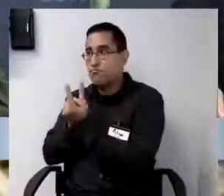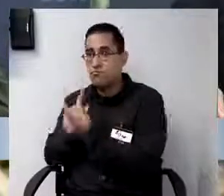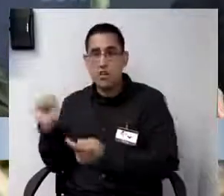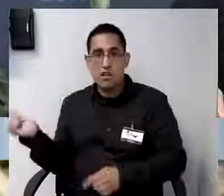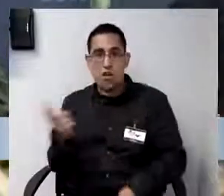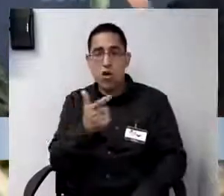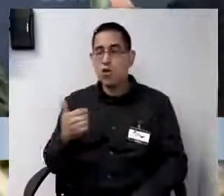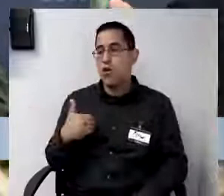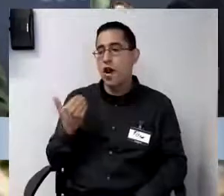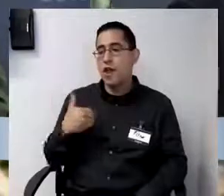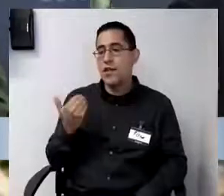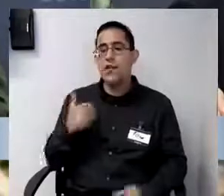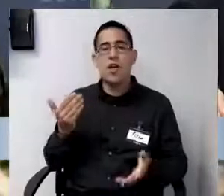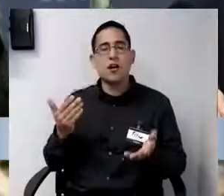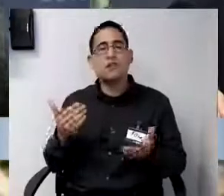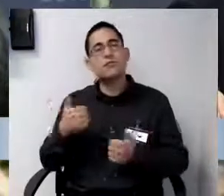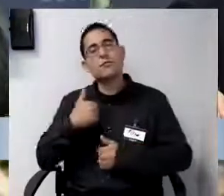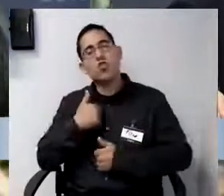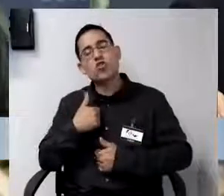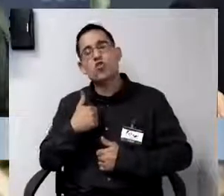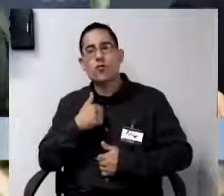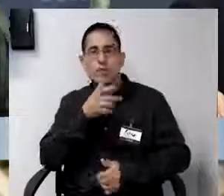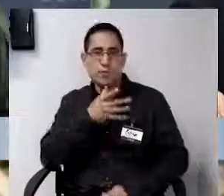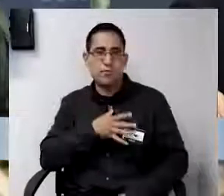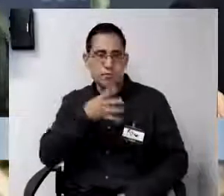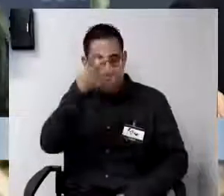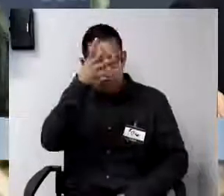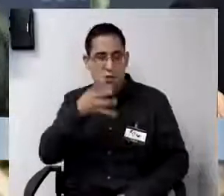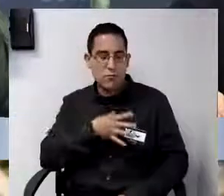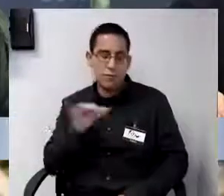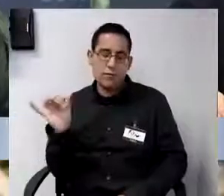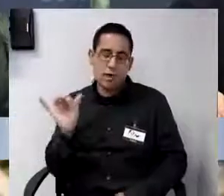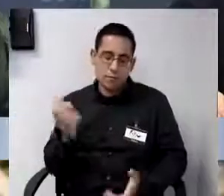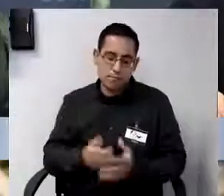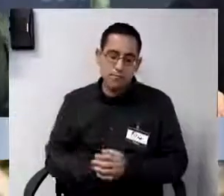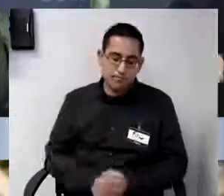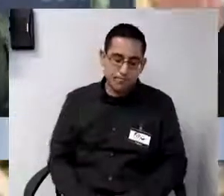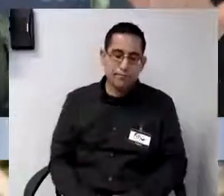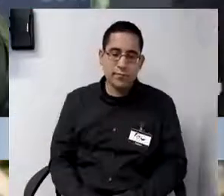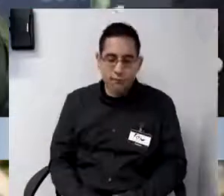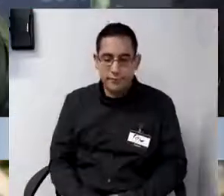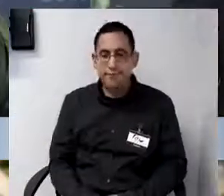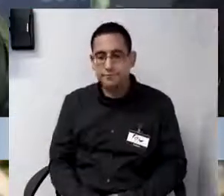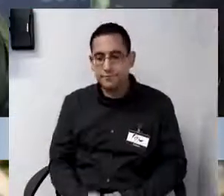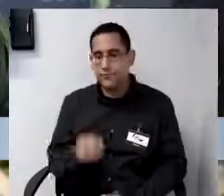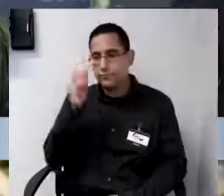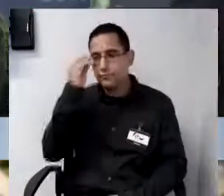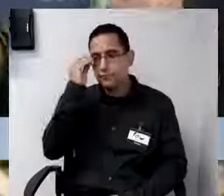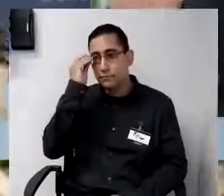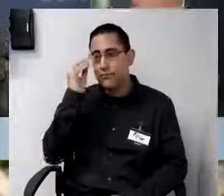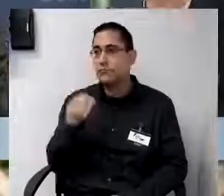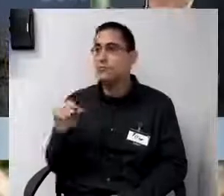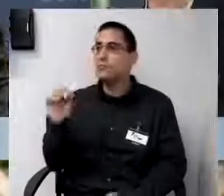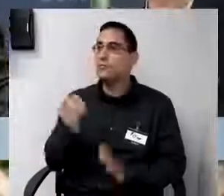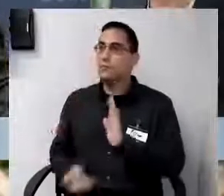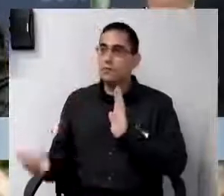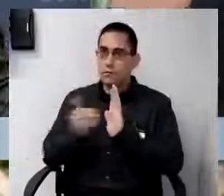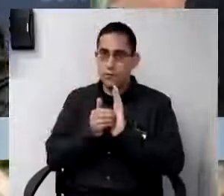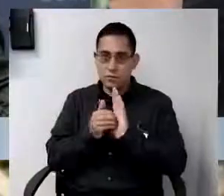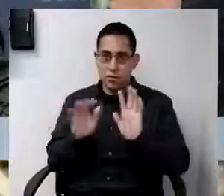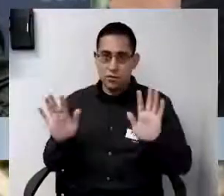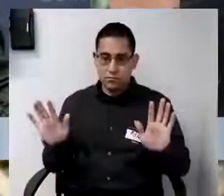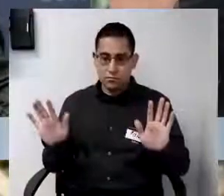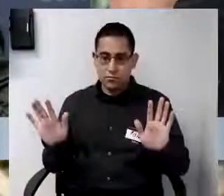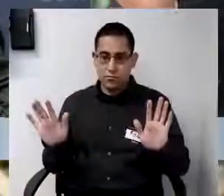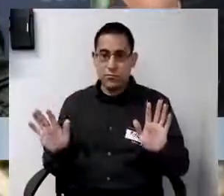well. So that's been a big plus too. So I'll just again, so